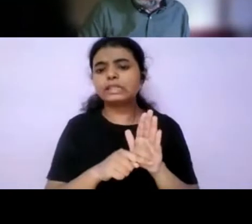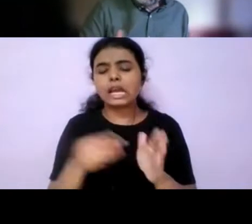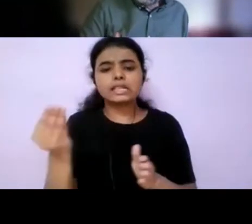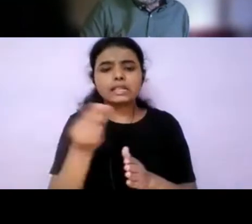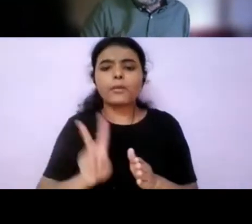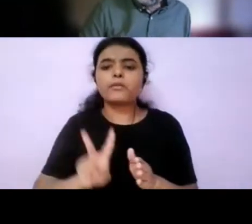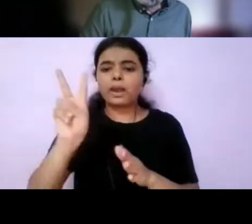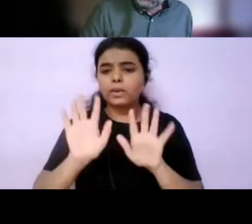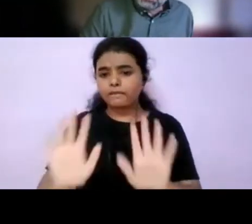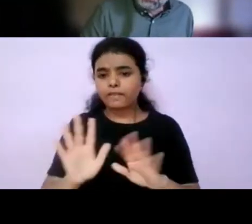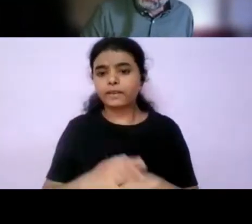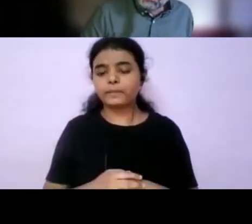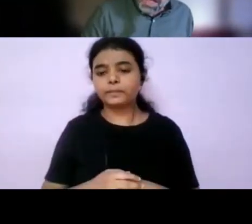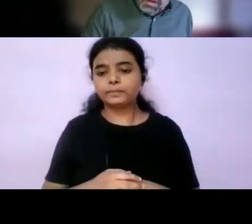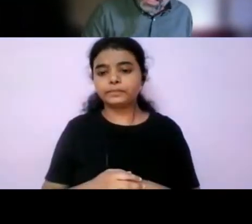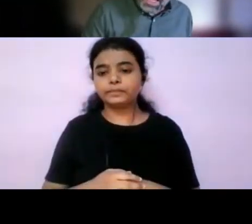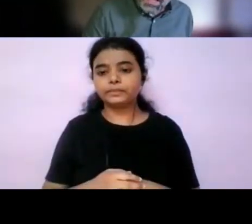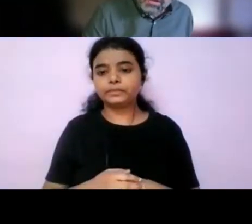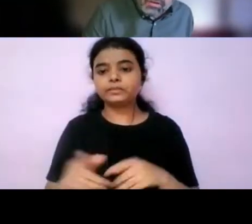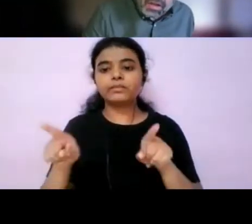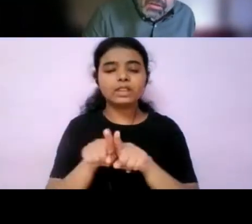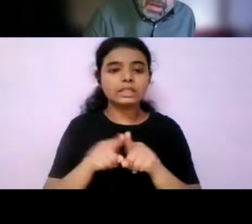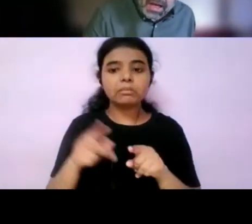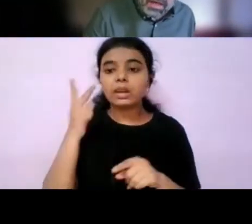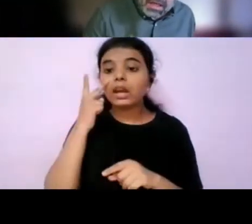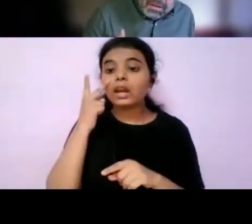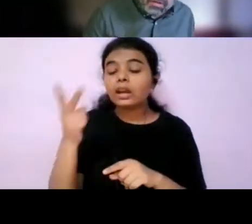value when you go through and look at how you